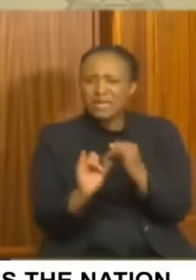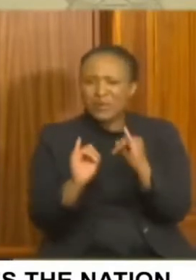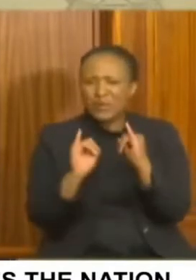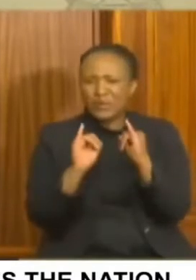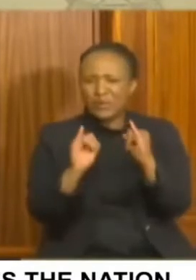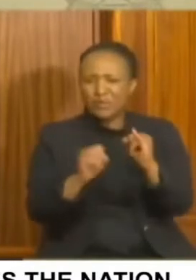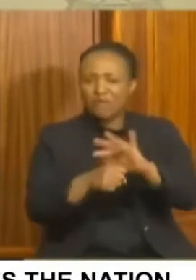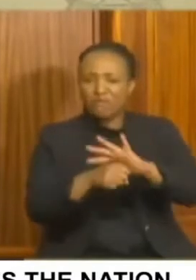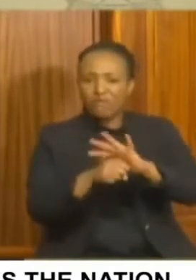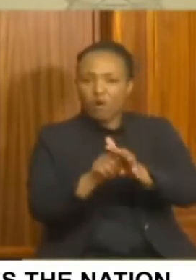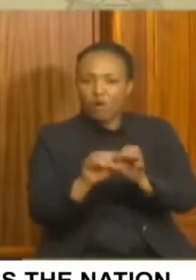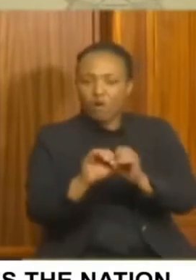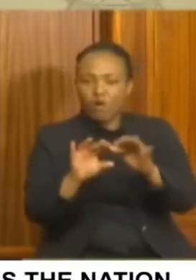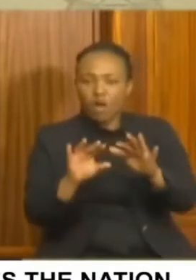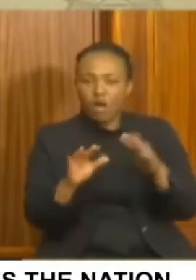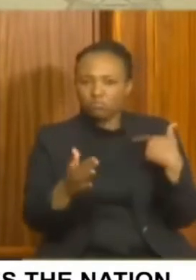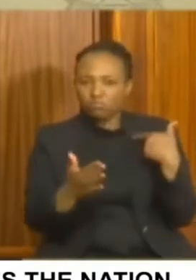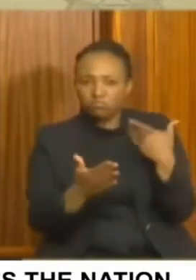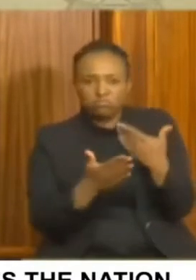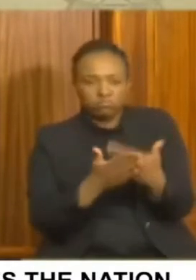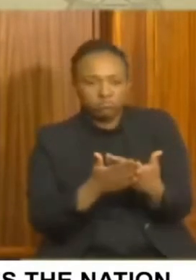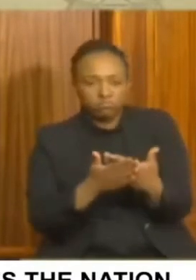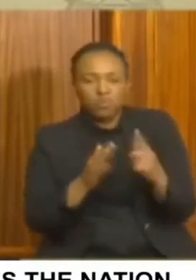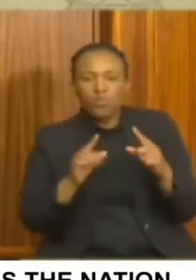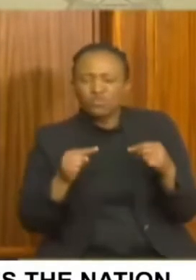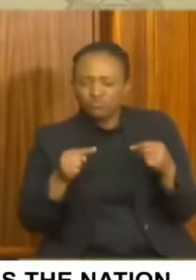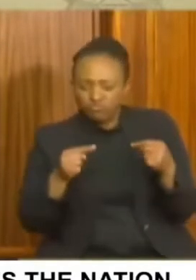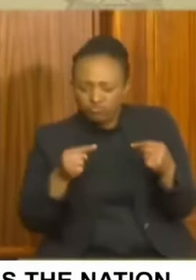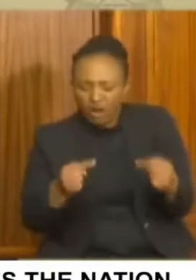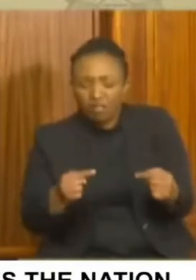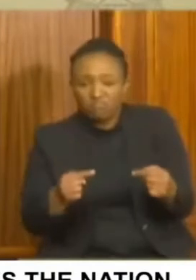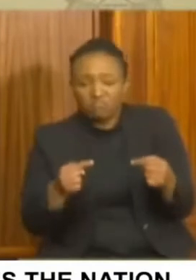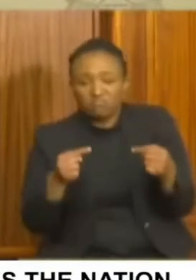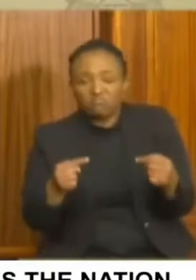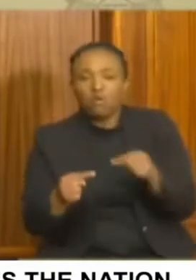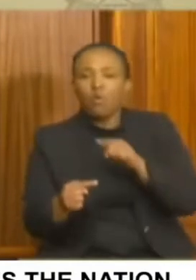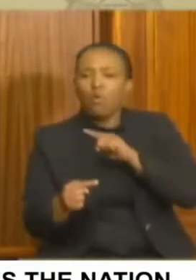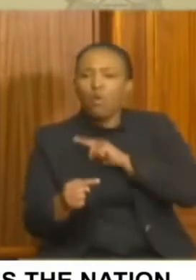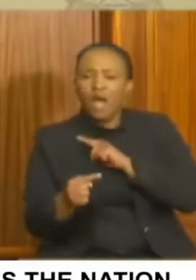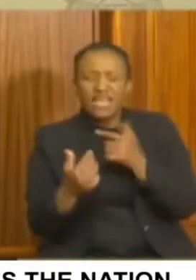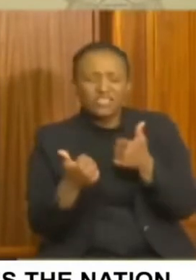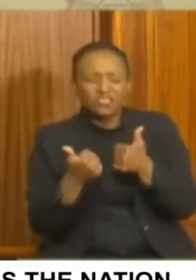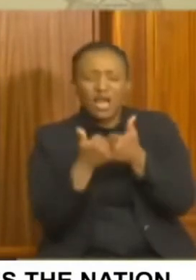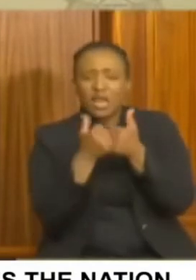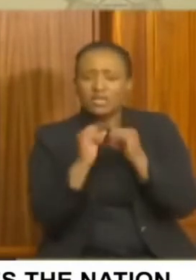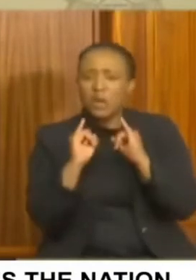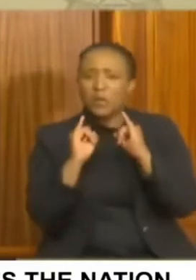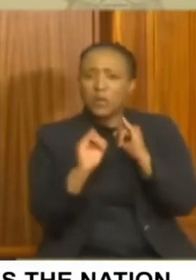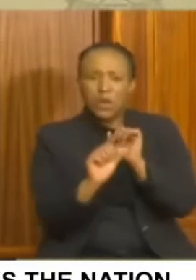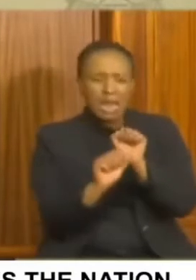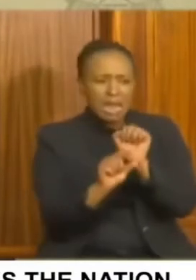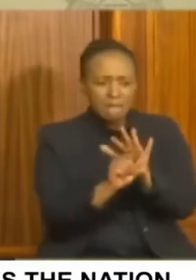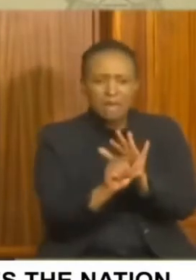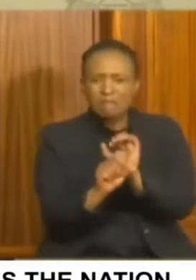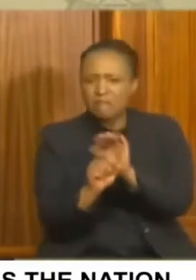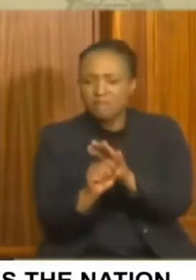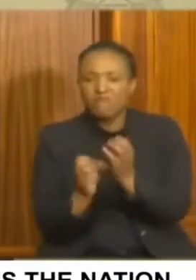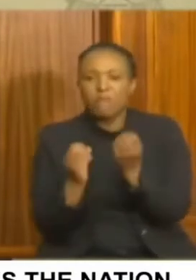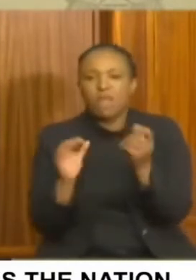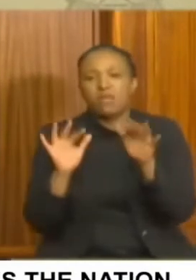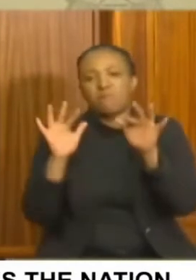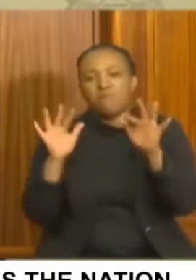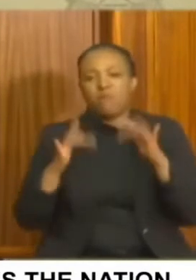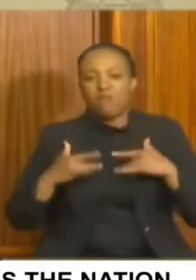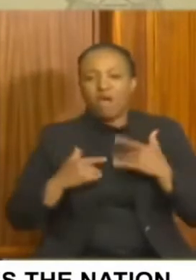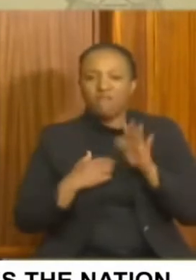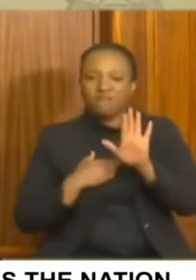this pandemic has had on the livelihoods of millions of South Africans. You want us to have sympathy for MPs, not